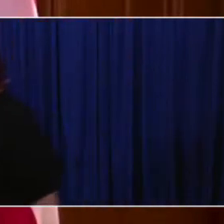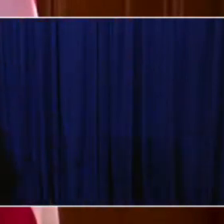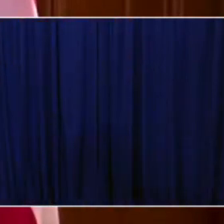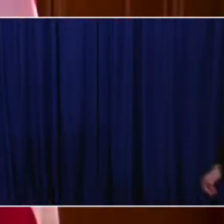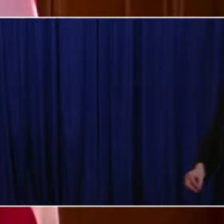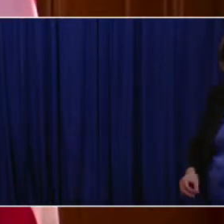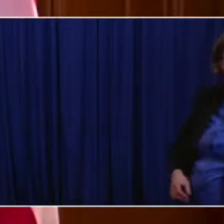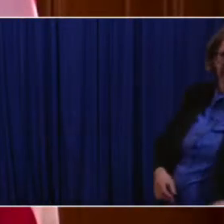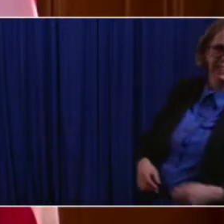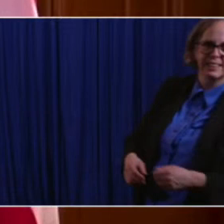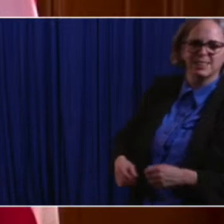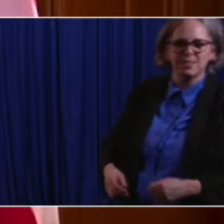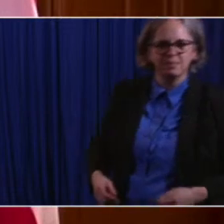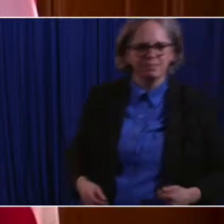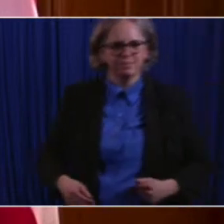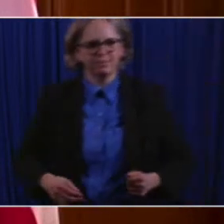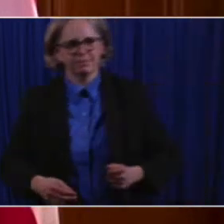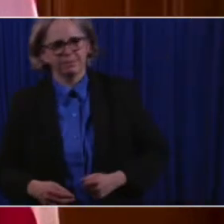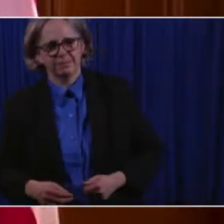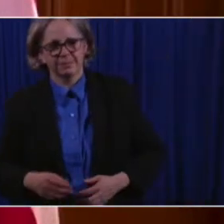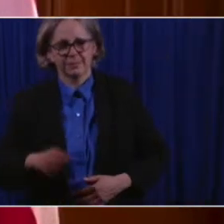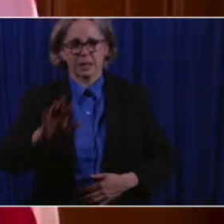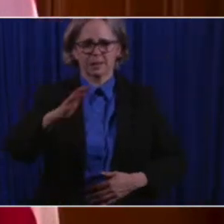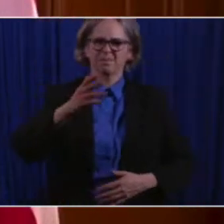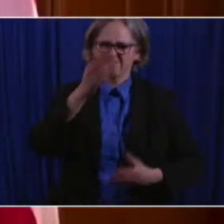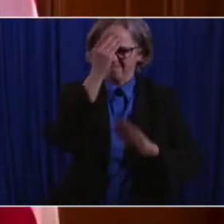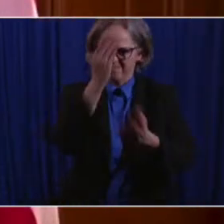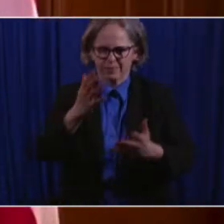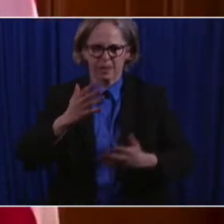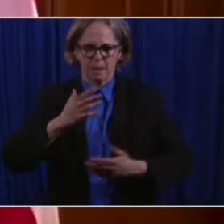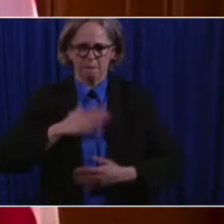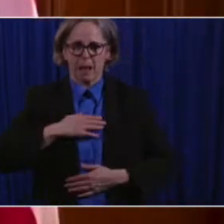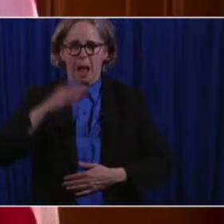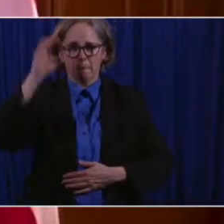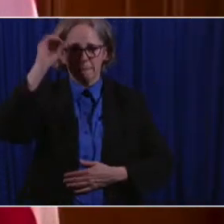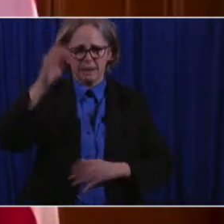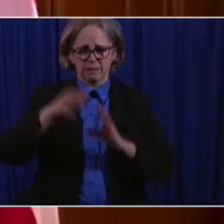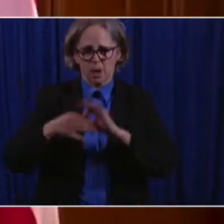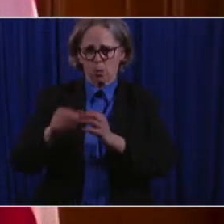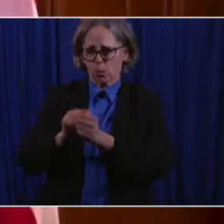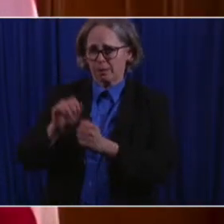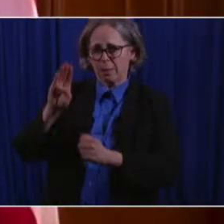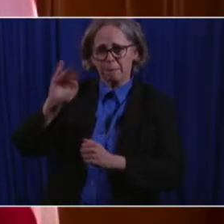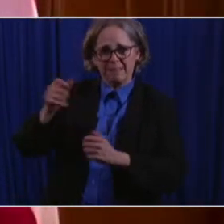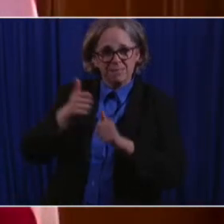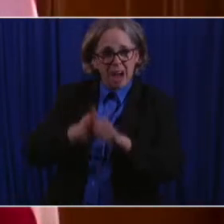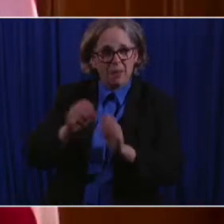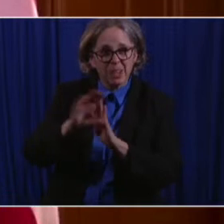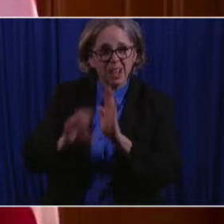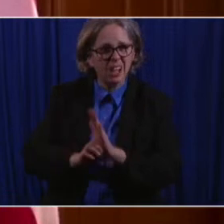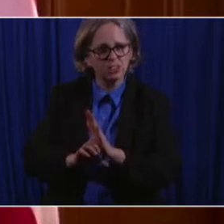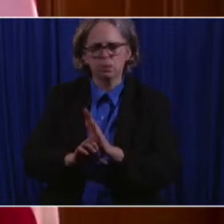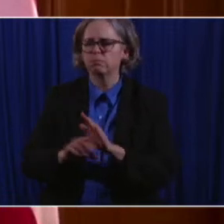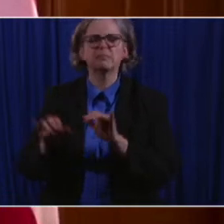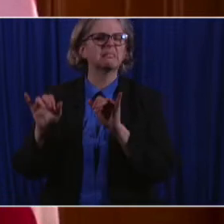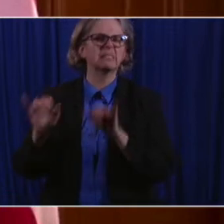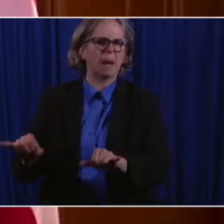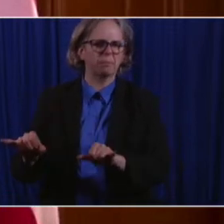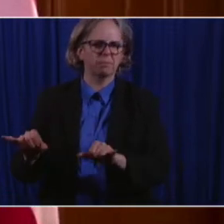of the bill has not changed. Whether we file something, somebody else does at some point, I don't know at this point. I